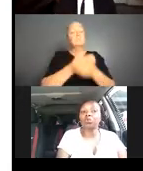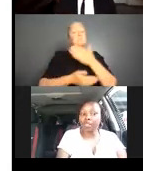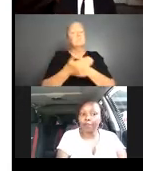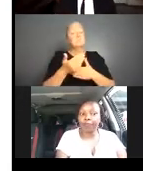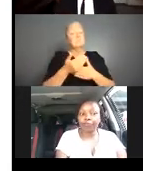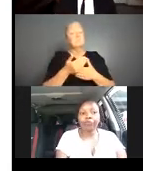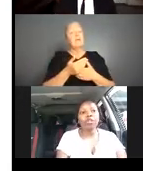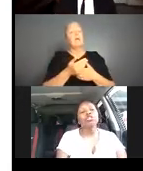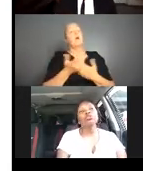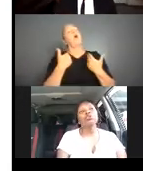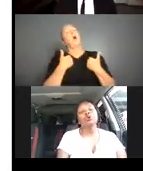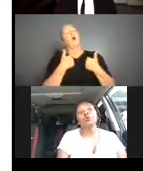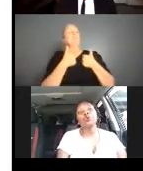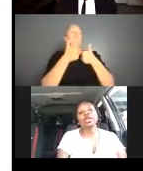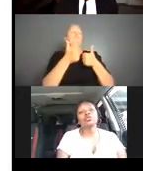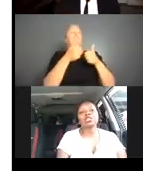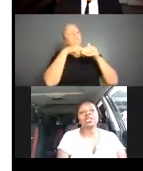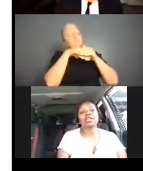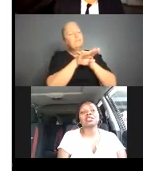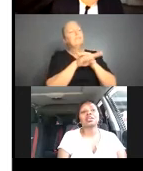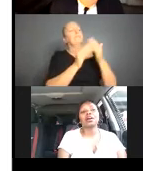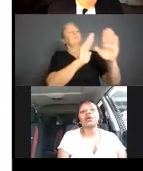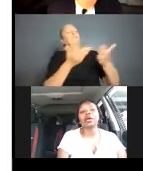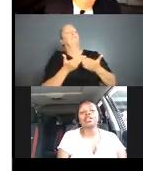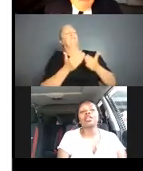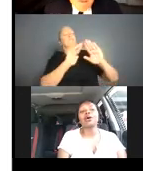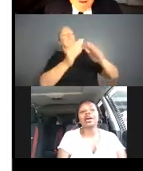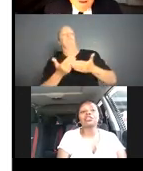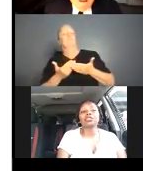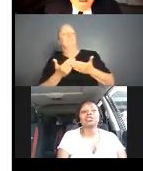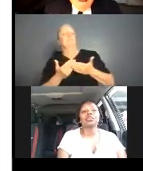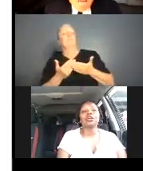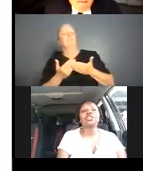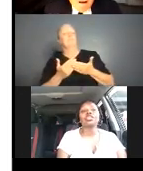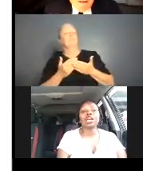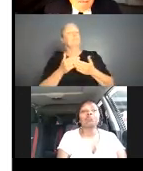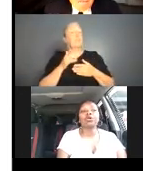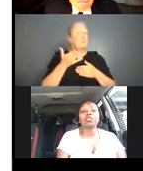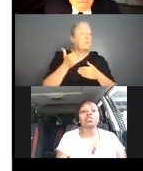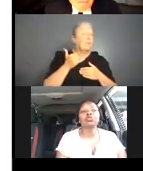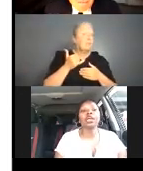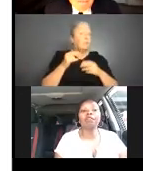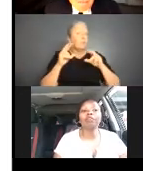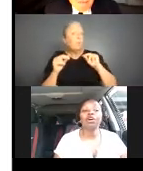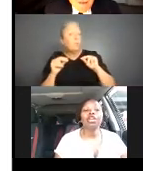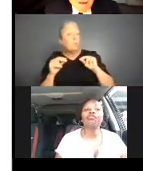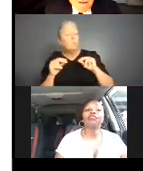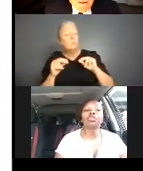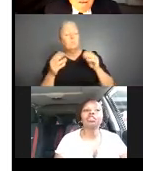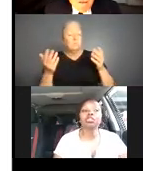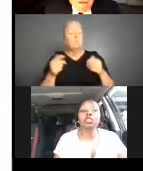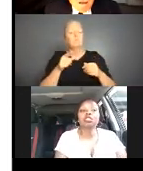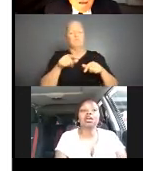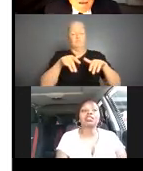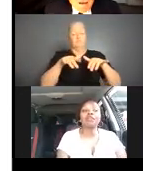availed to them? So we would like to discuss in our countries in the Right. chat box that we have. If